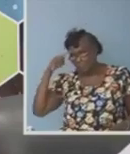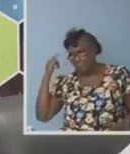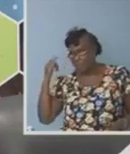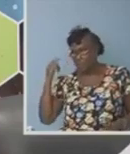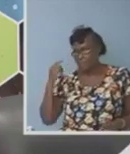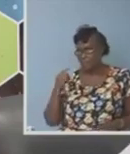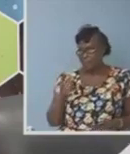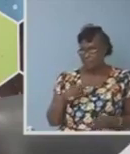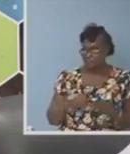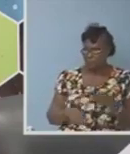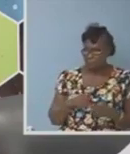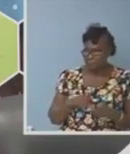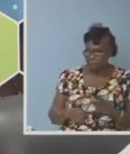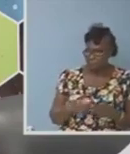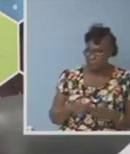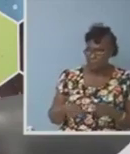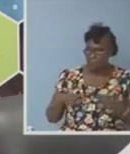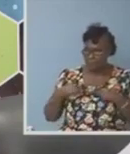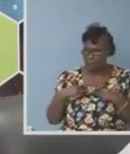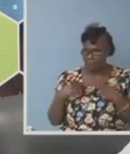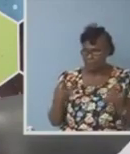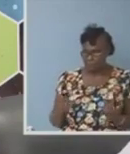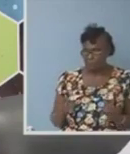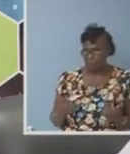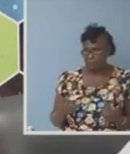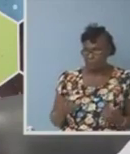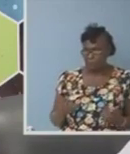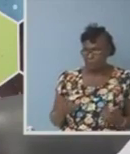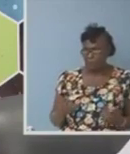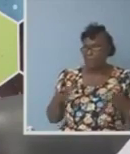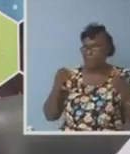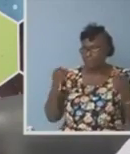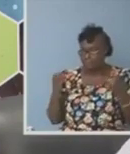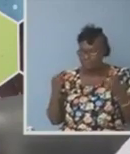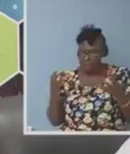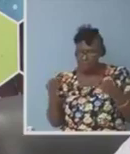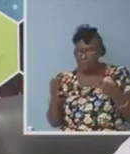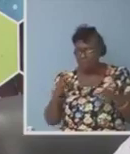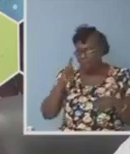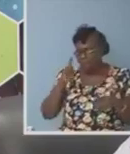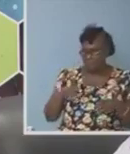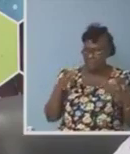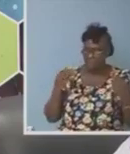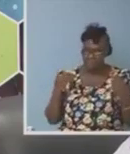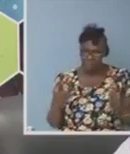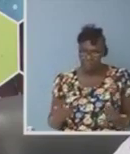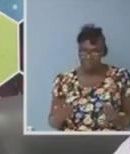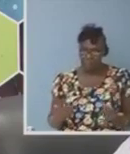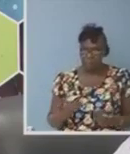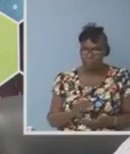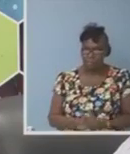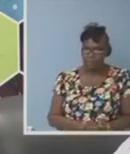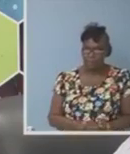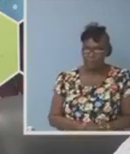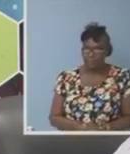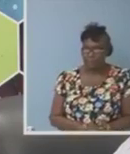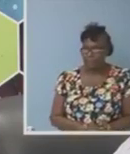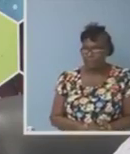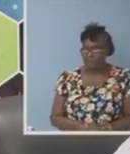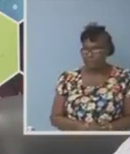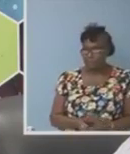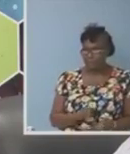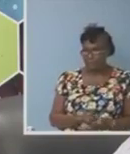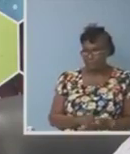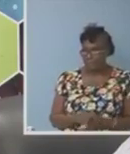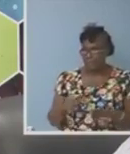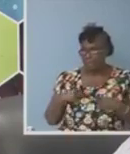the contract does not cover the quantity that we will need at this point in time, given the fact that we have